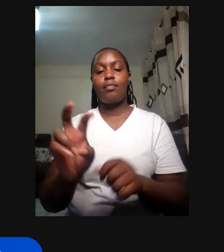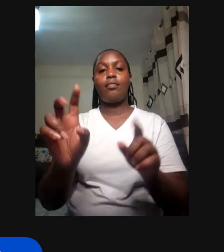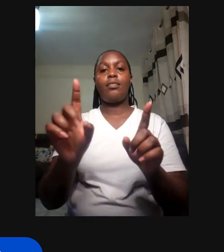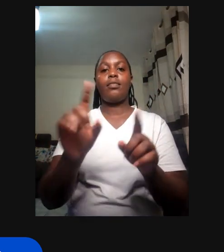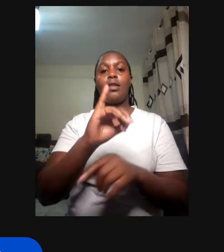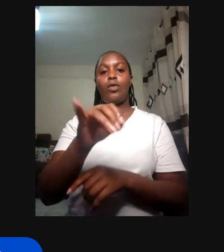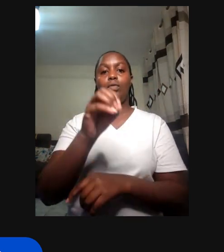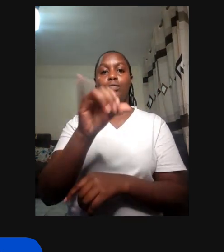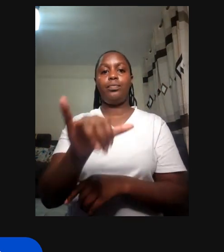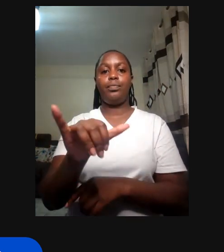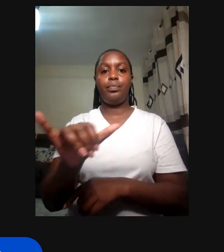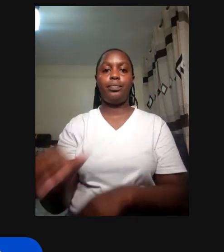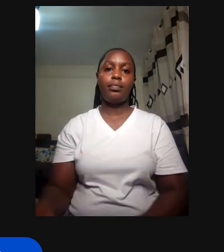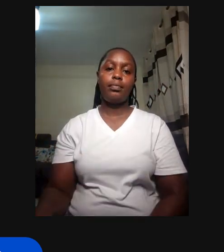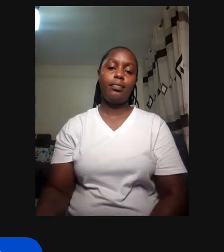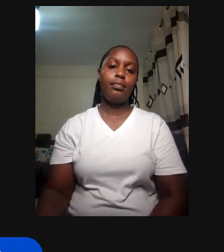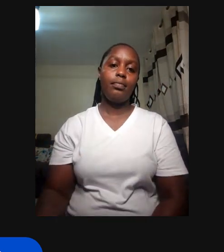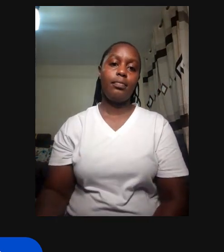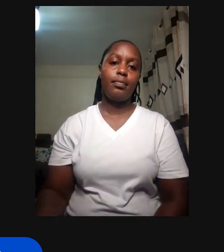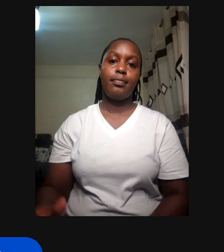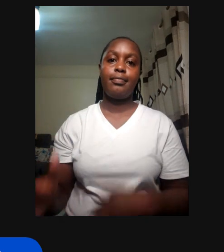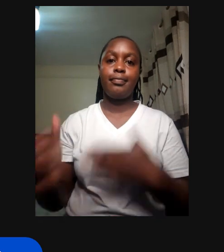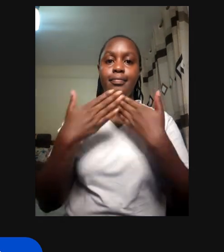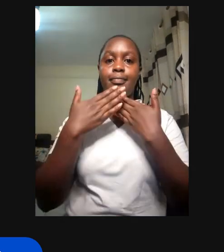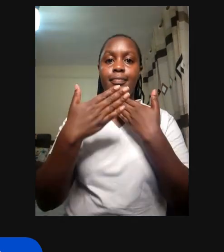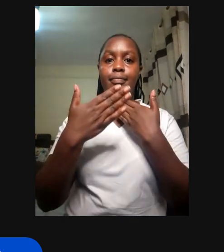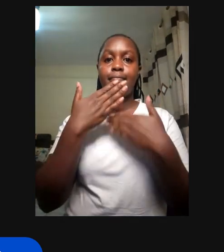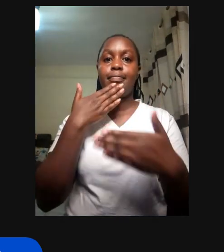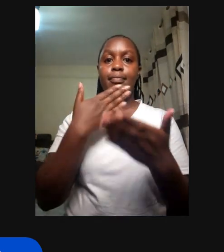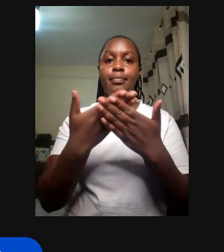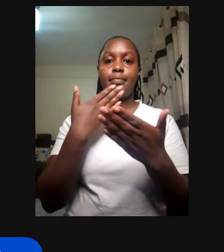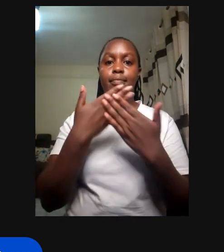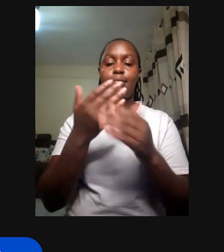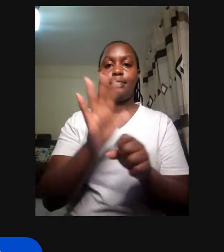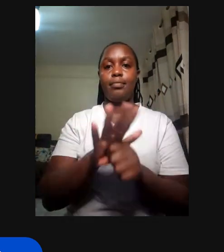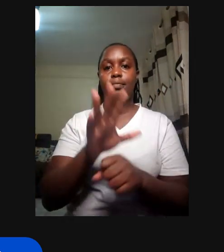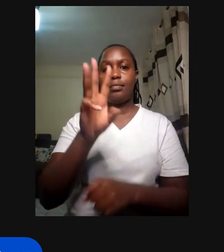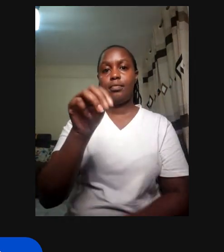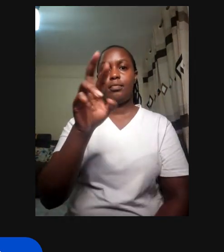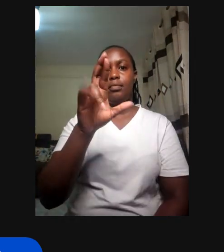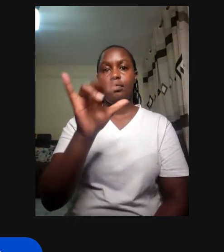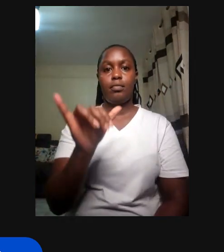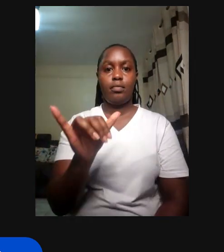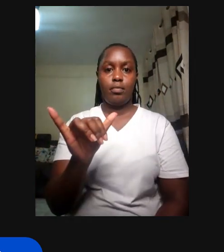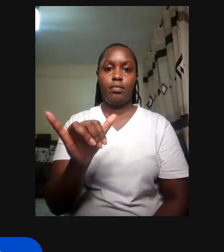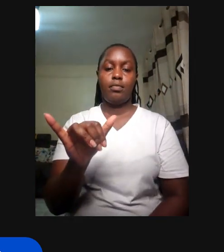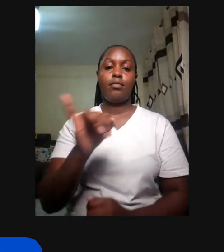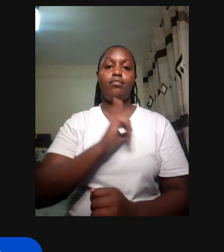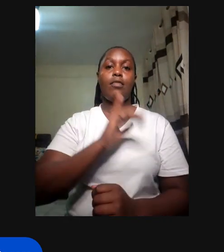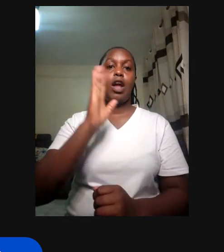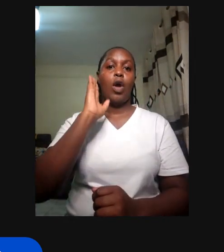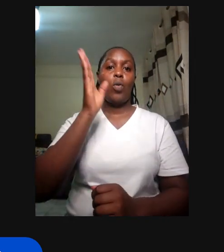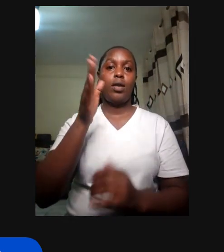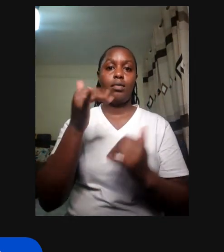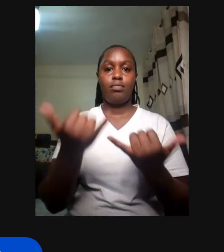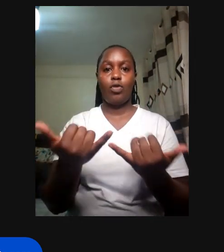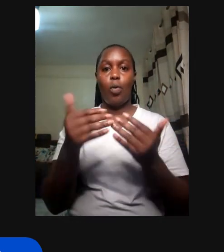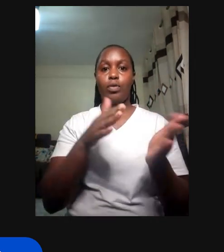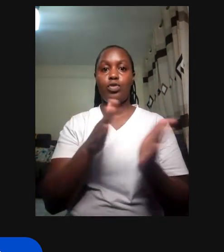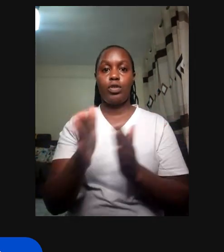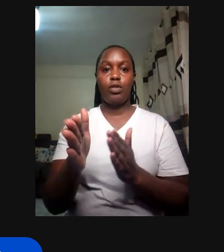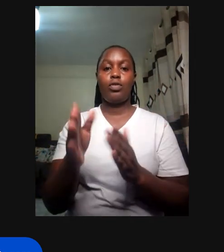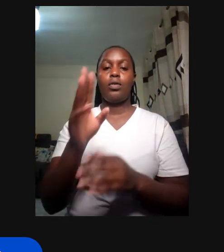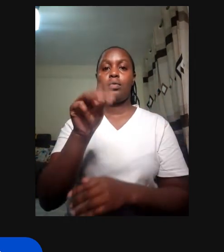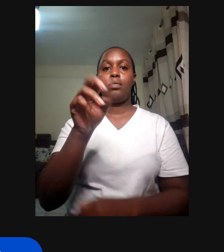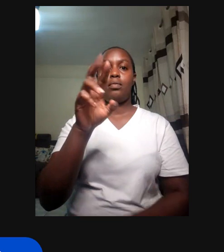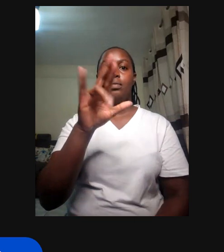you. Thank you so much, Mary. I will just give this opportunity to Marianne